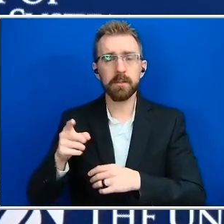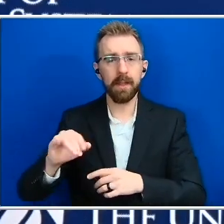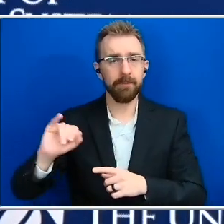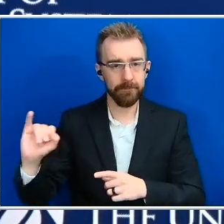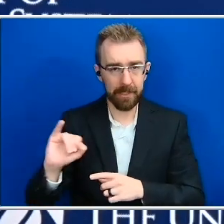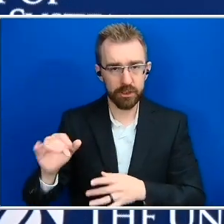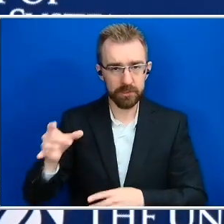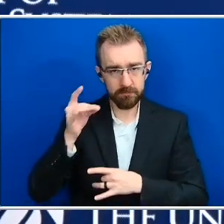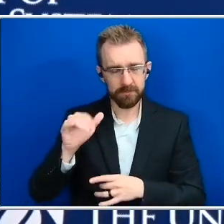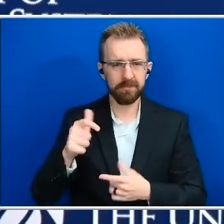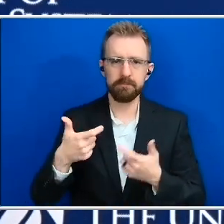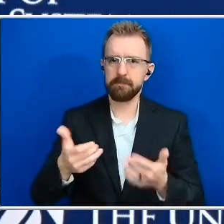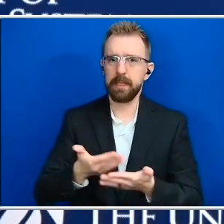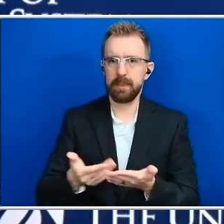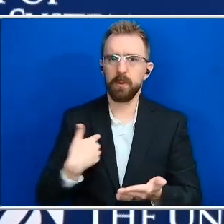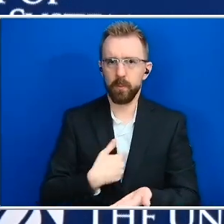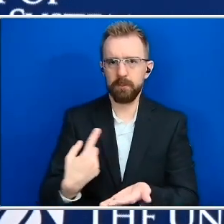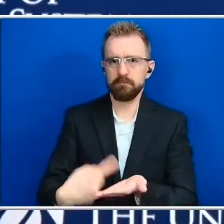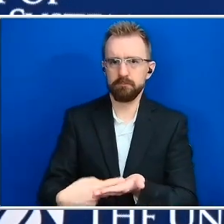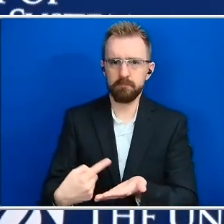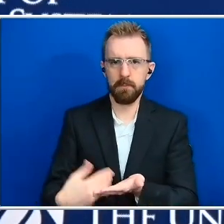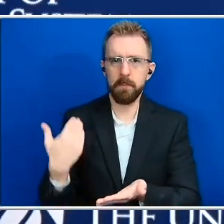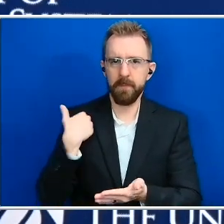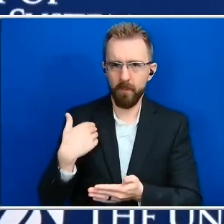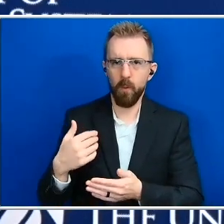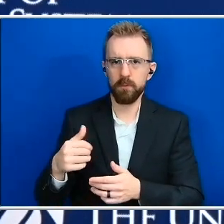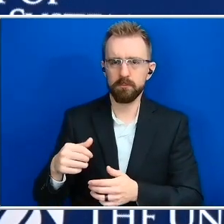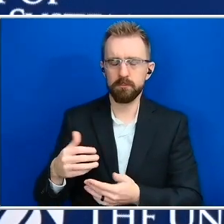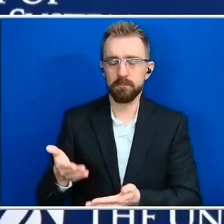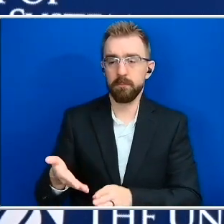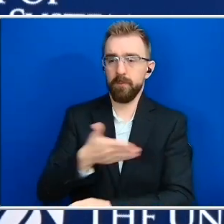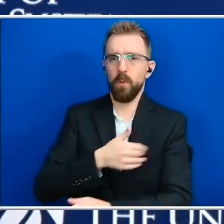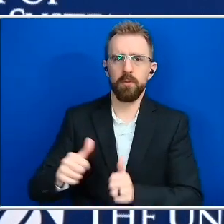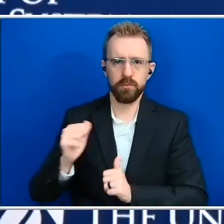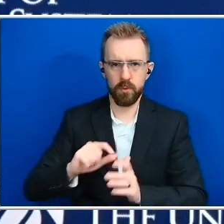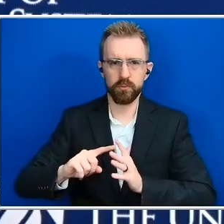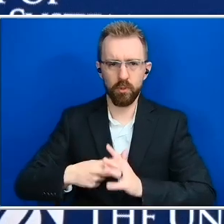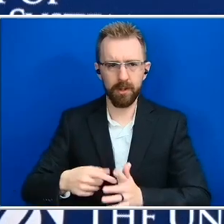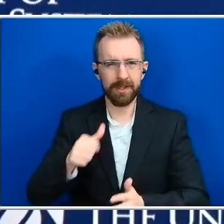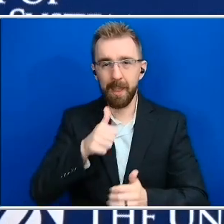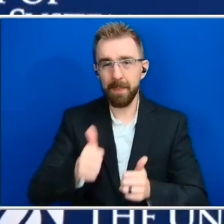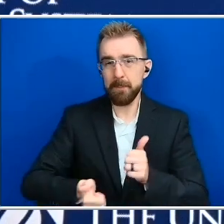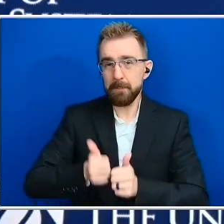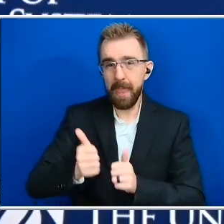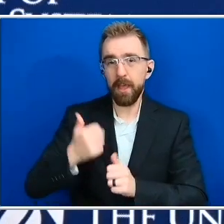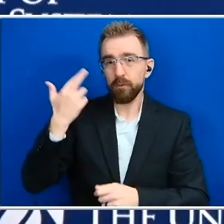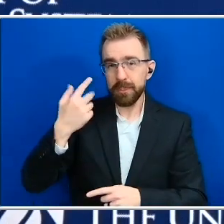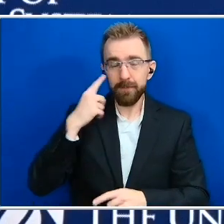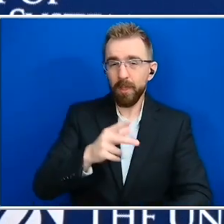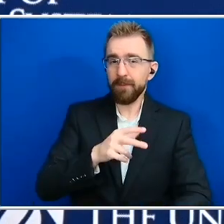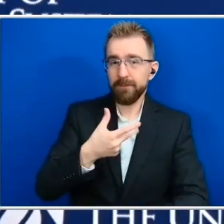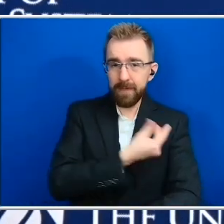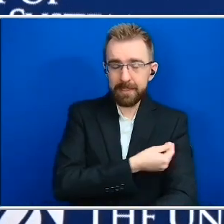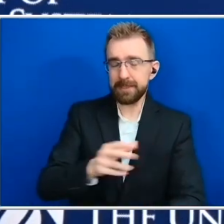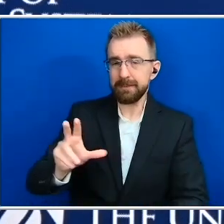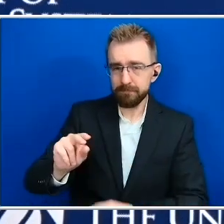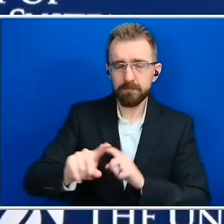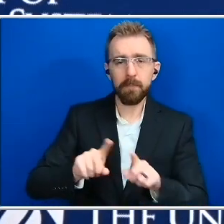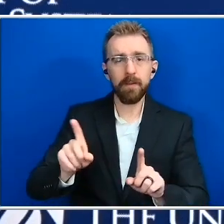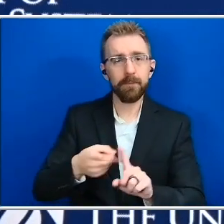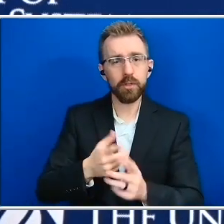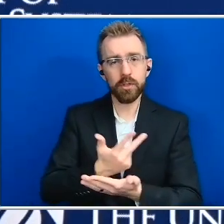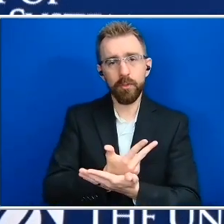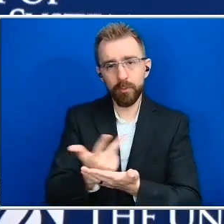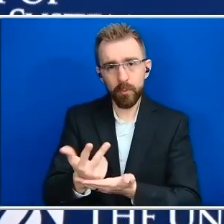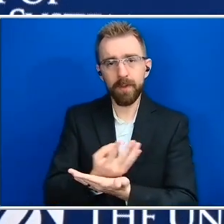we were talking about before the show. That is not the main function of the vaccine, but we know in that first 3 to 4 weeks after